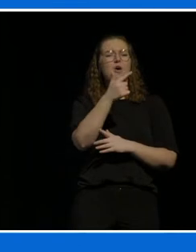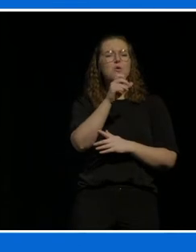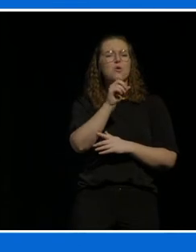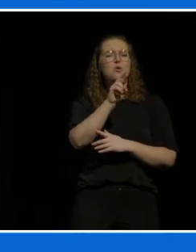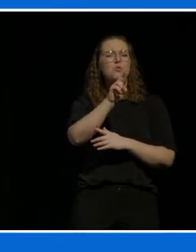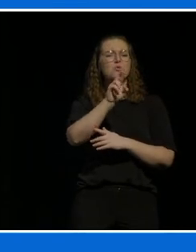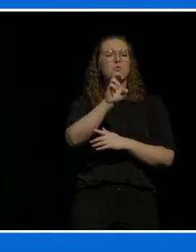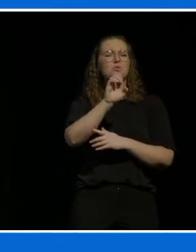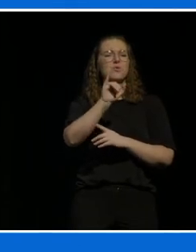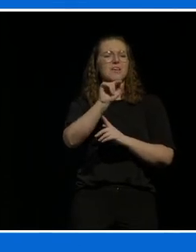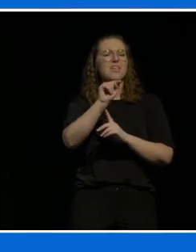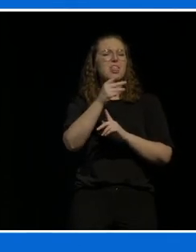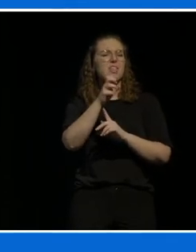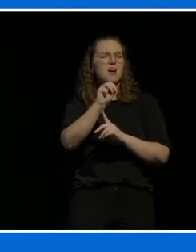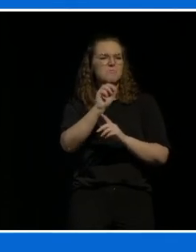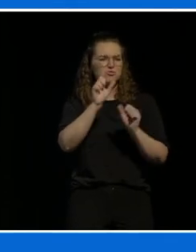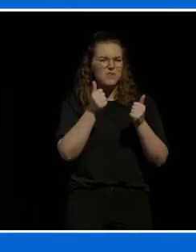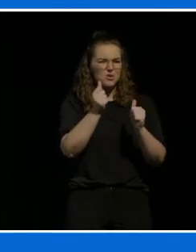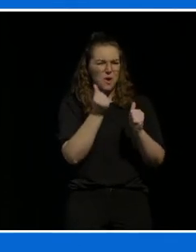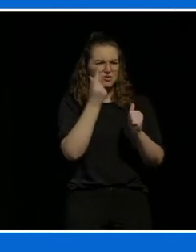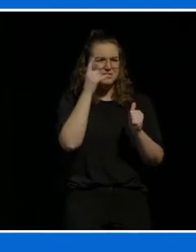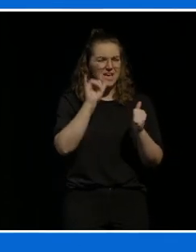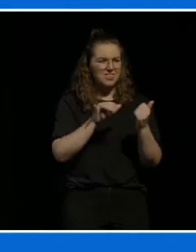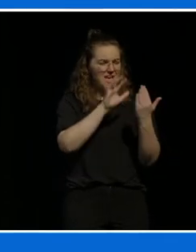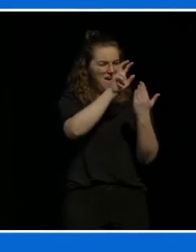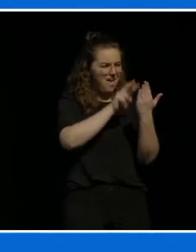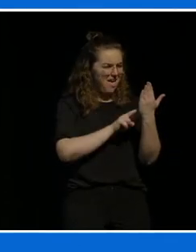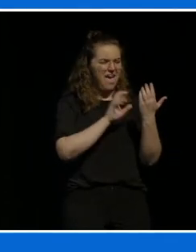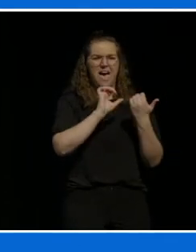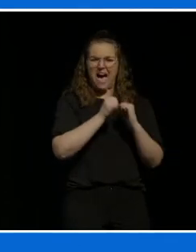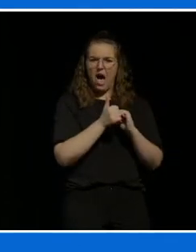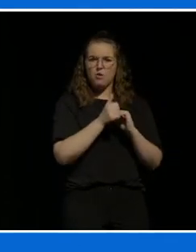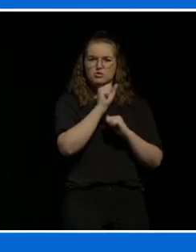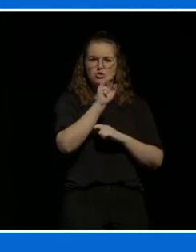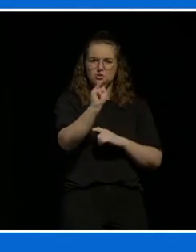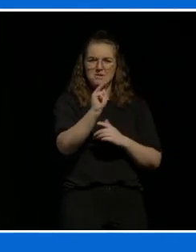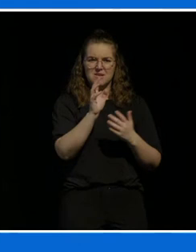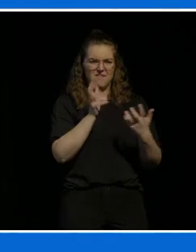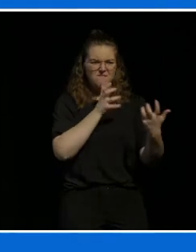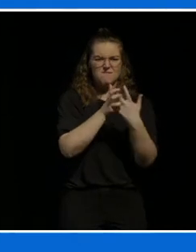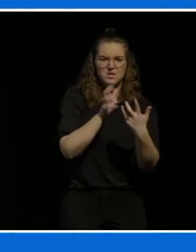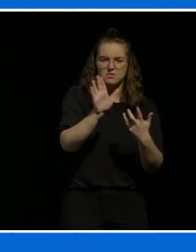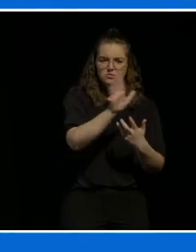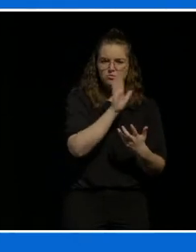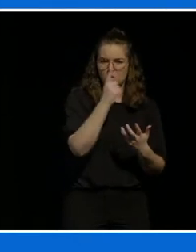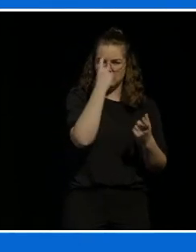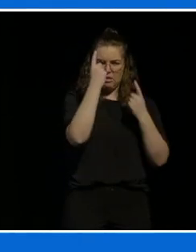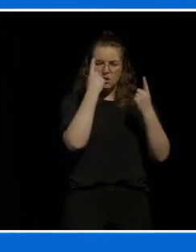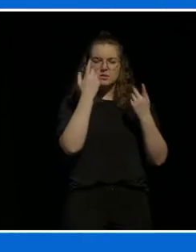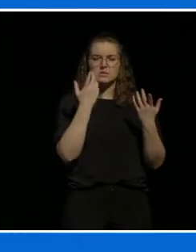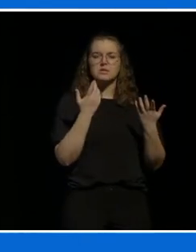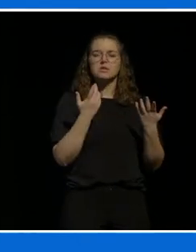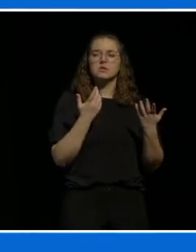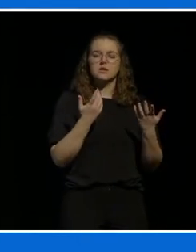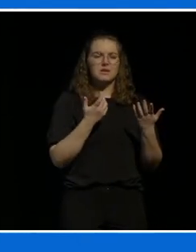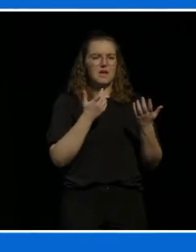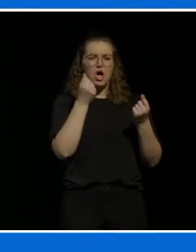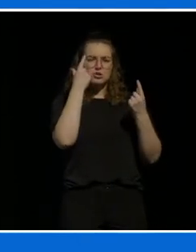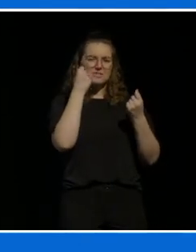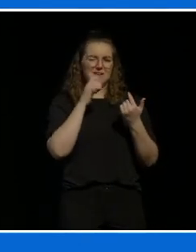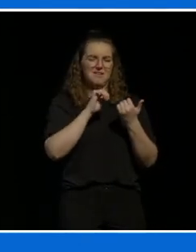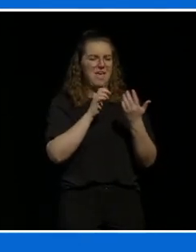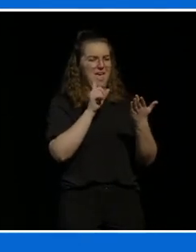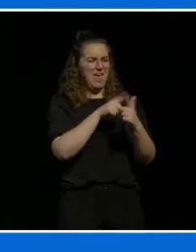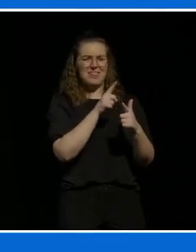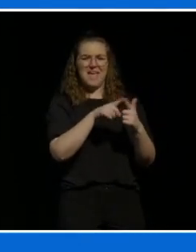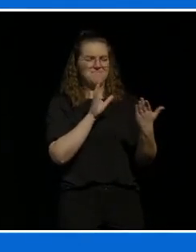you, what it's doing, how short-form content impacts us, and then exactly what I said, rehack it so that you don't get impacted by that if you can. I also just wanted